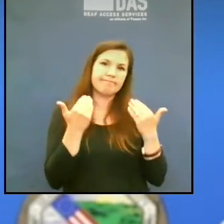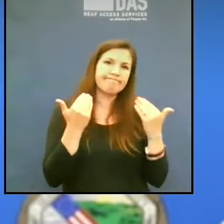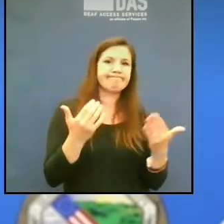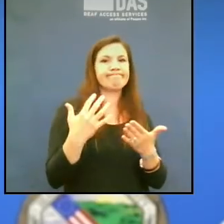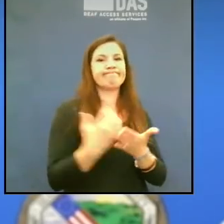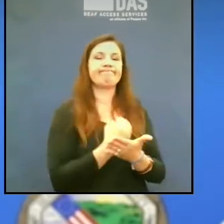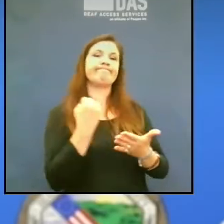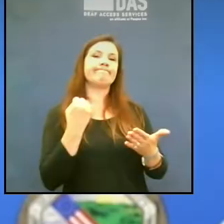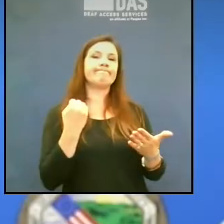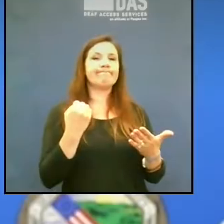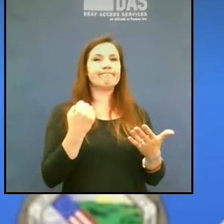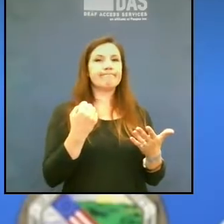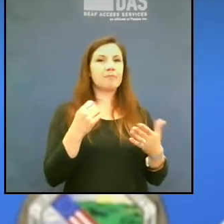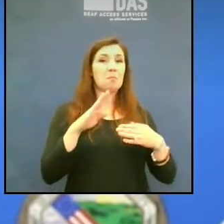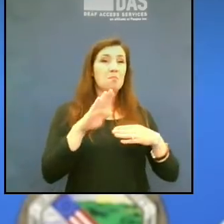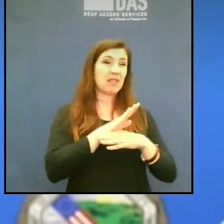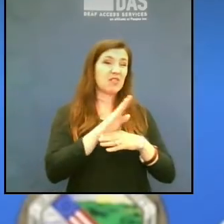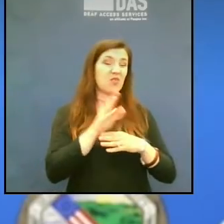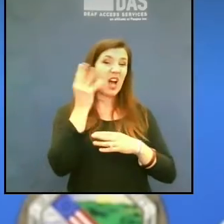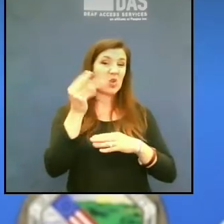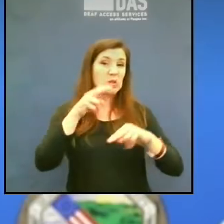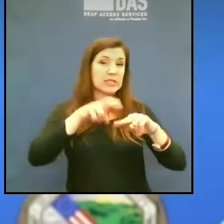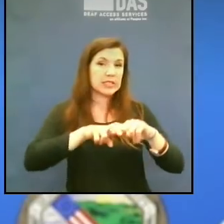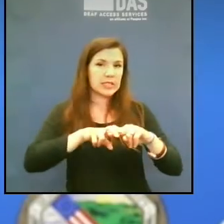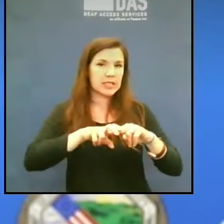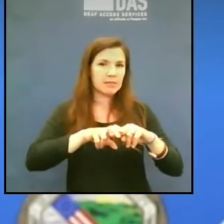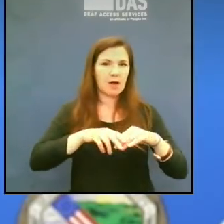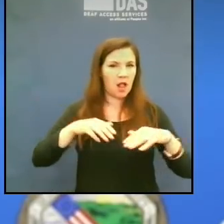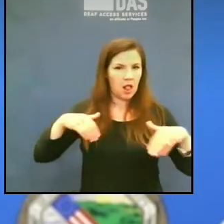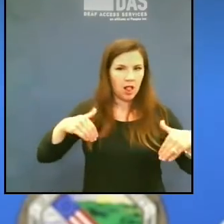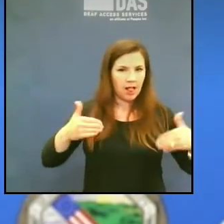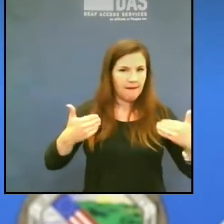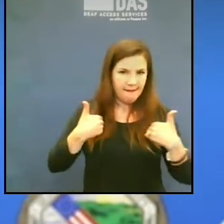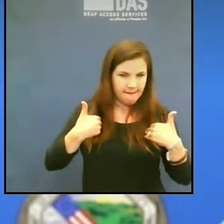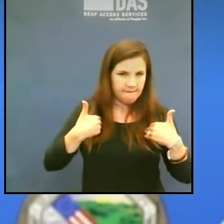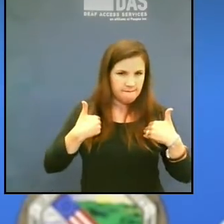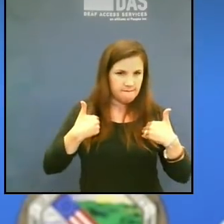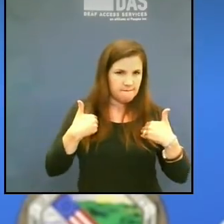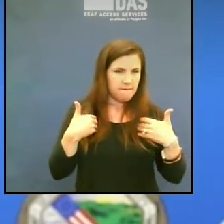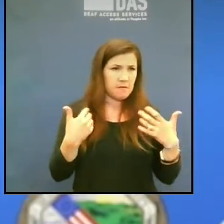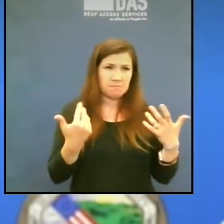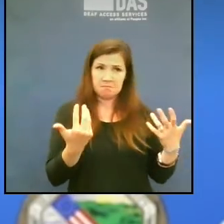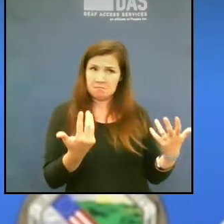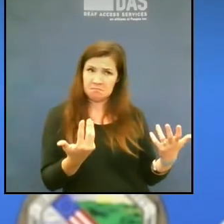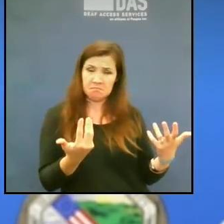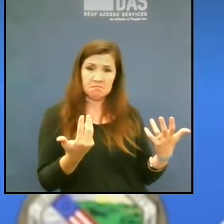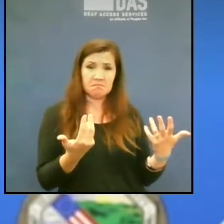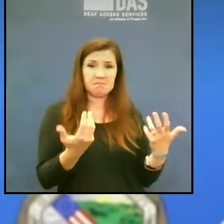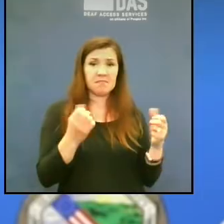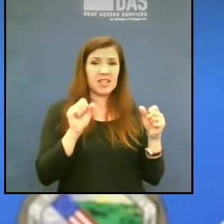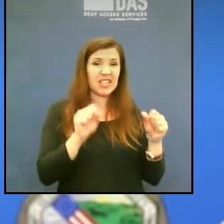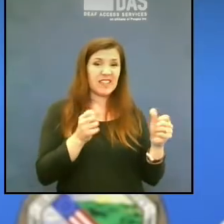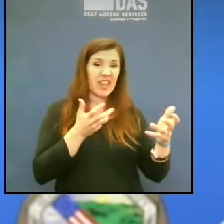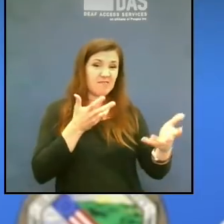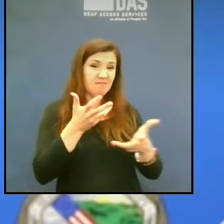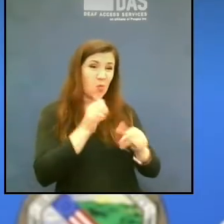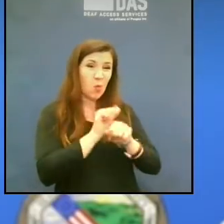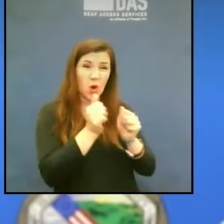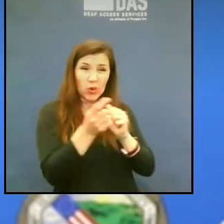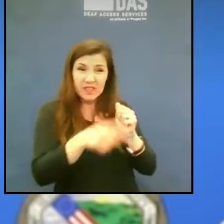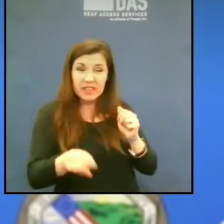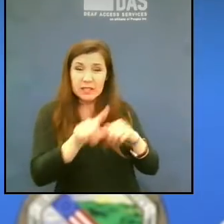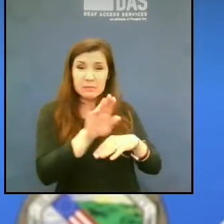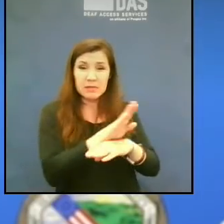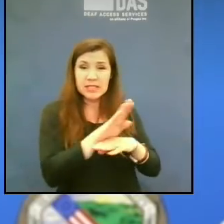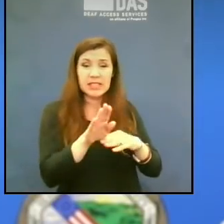the ability to have business through outdoor seating who may not already have outdoor seating. Is the county able to work with these businesses to